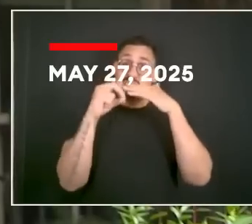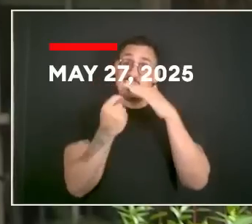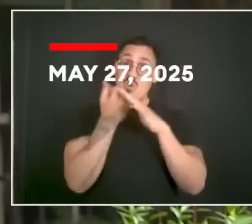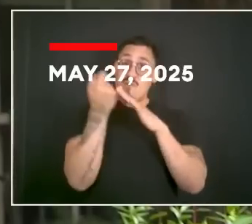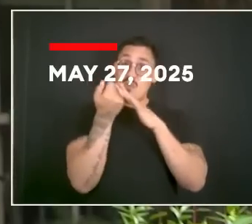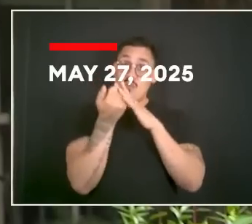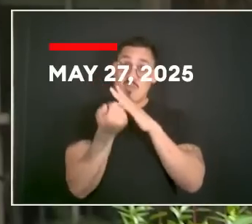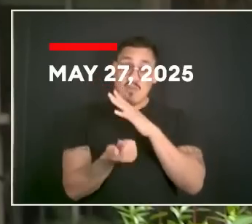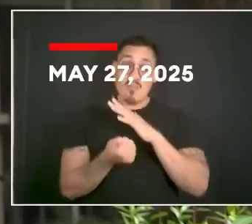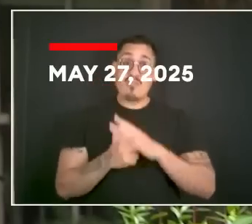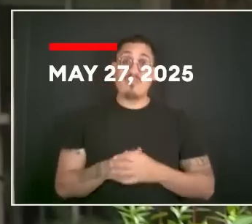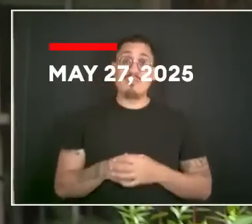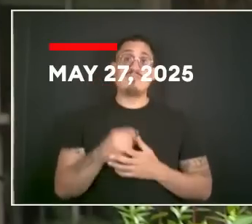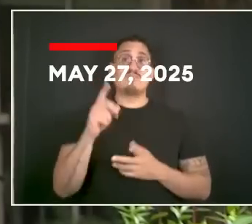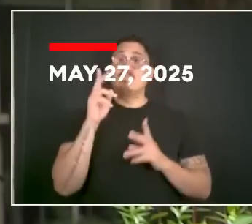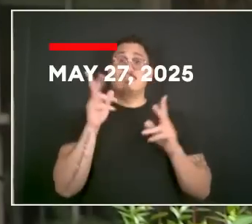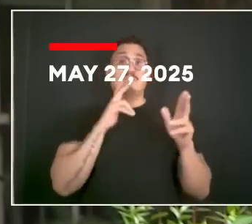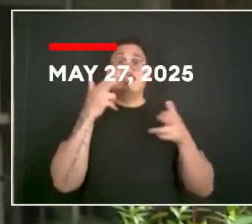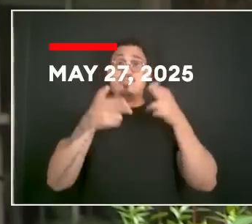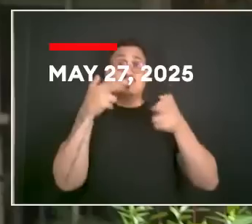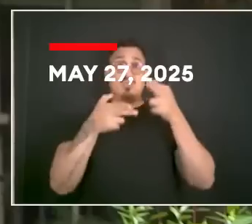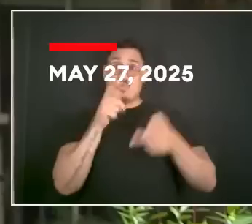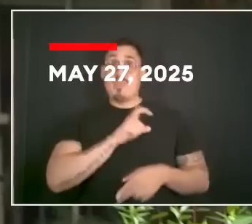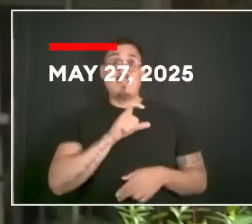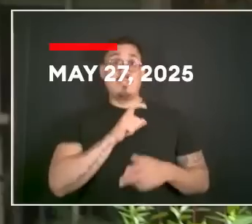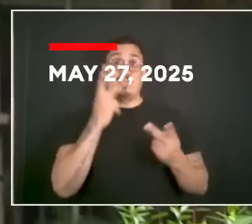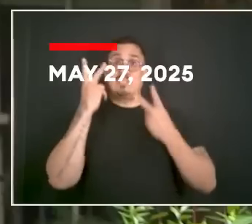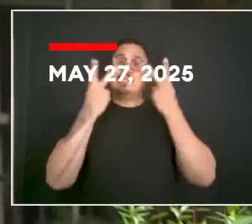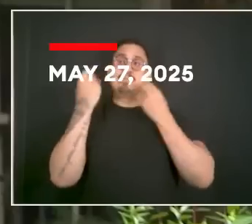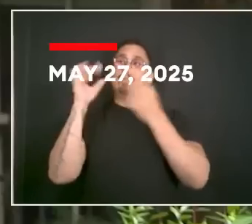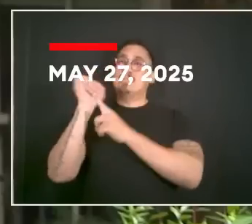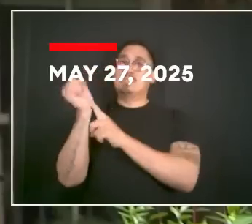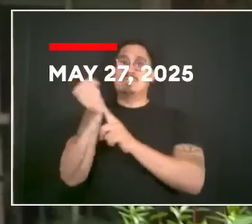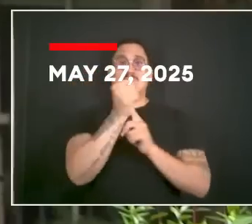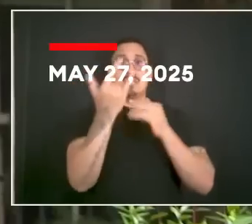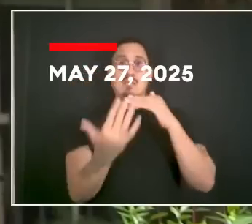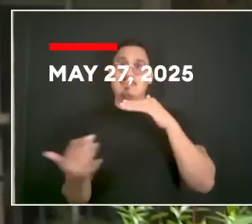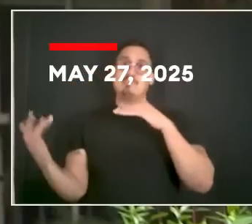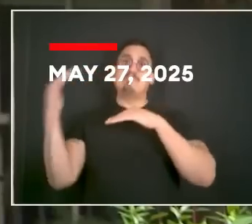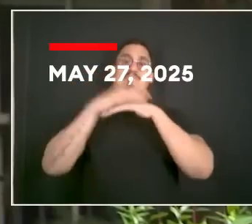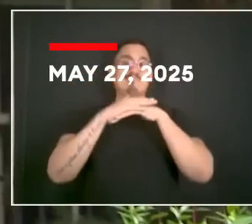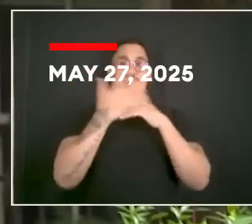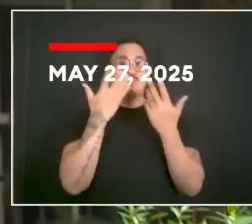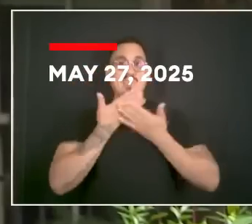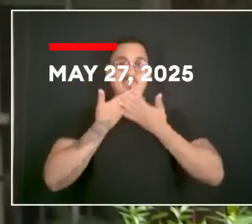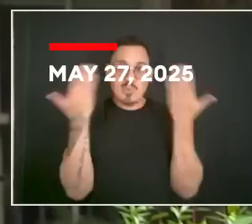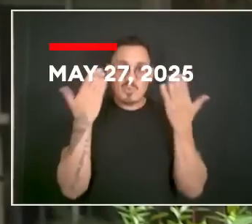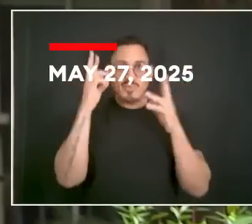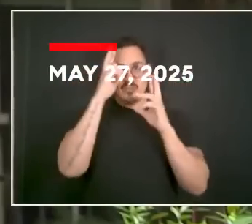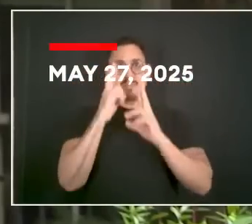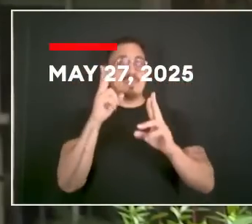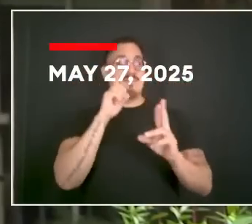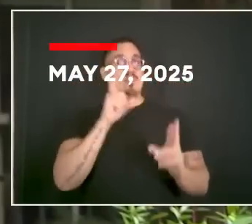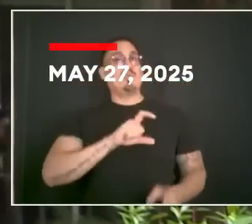officers, there's just this increase of lack of respect for the uniform. And when you